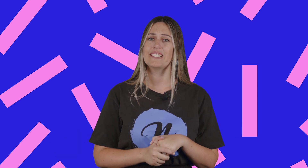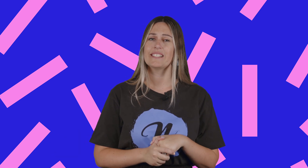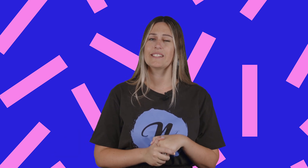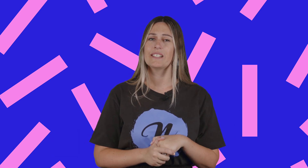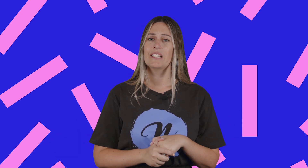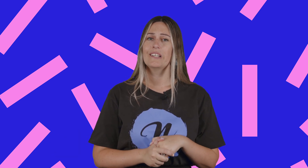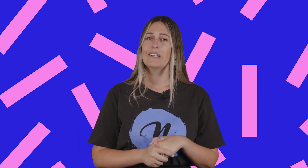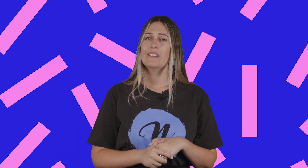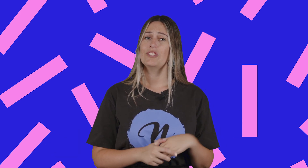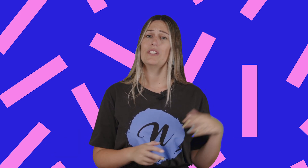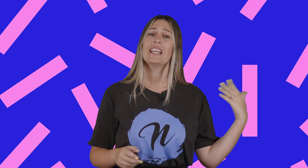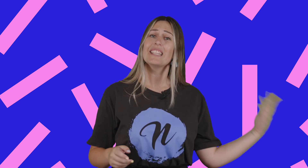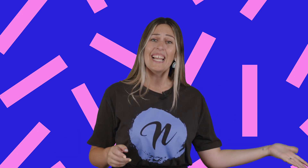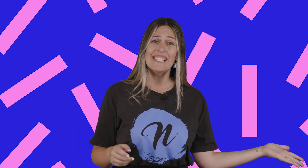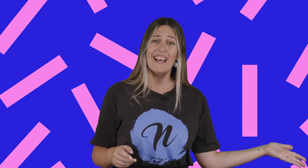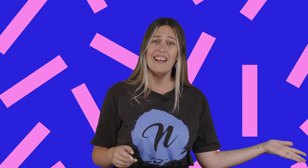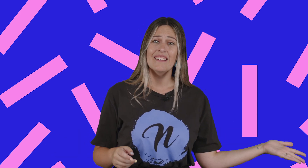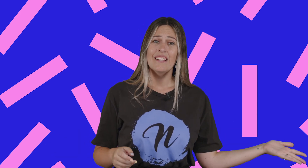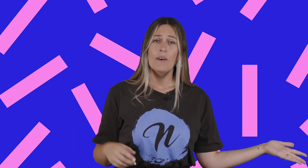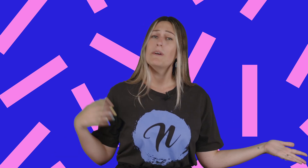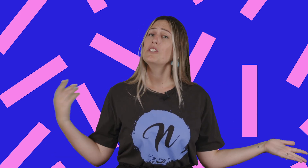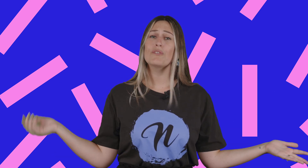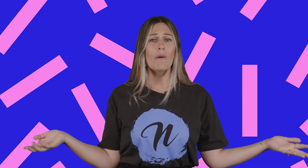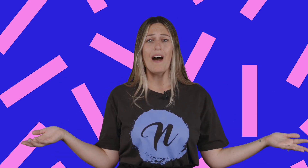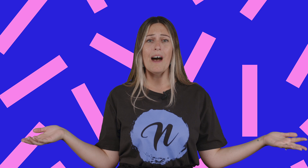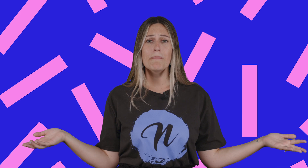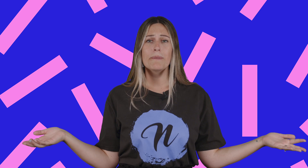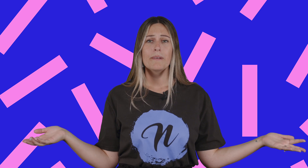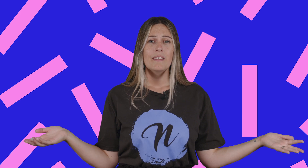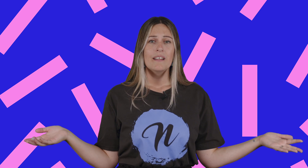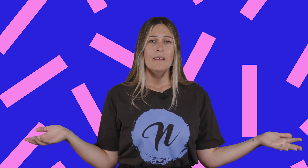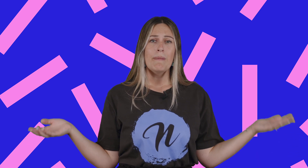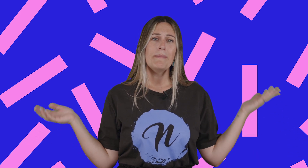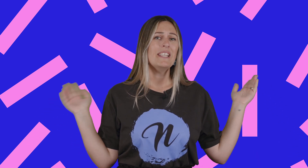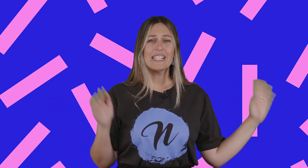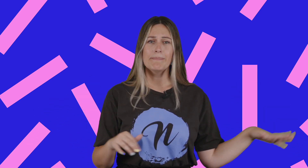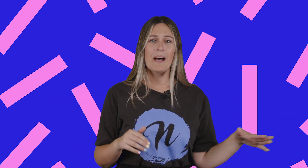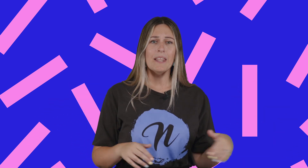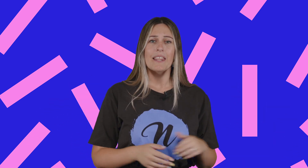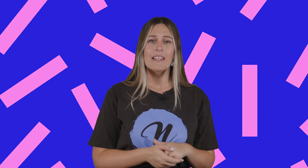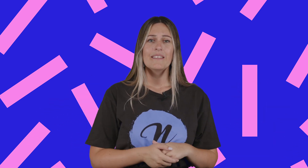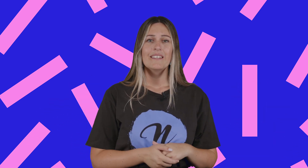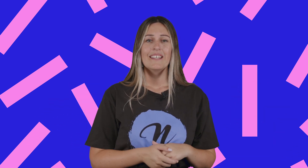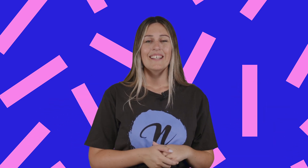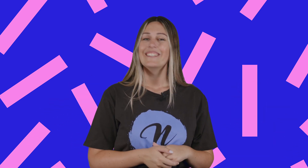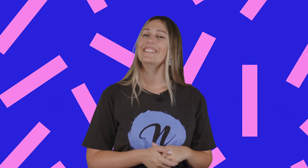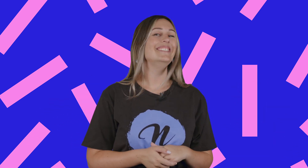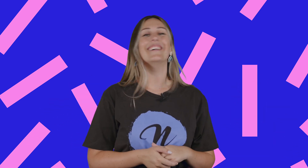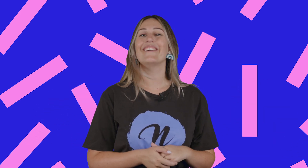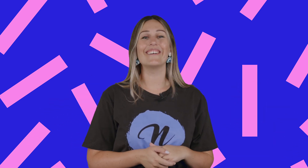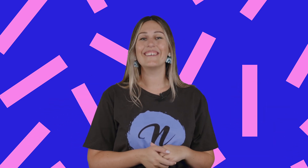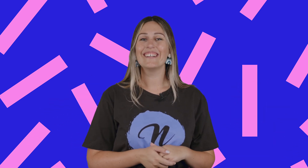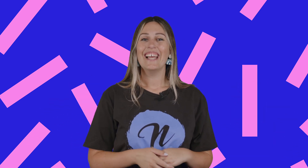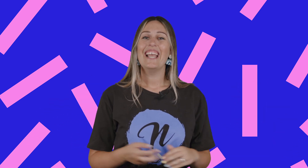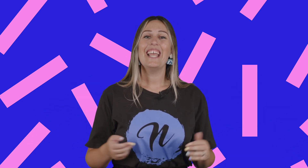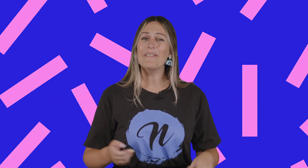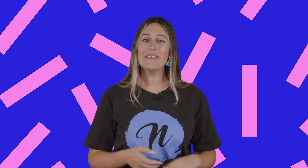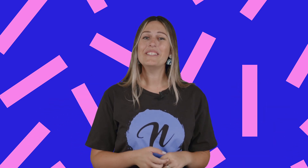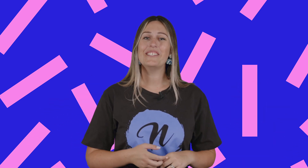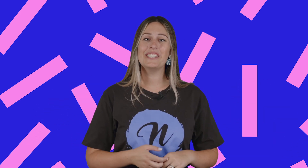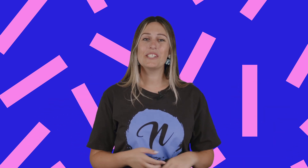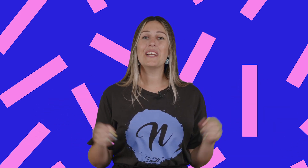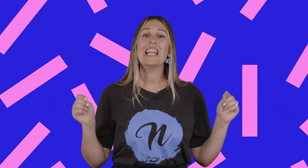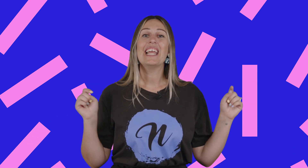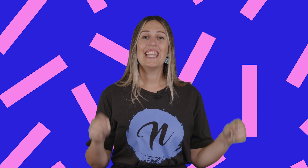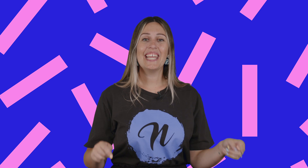about Jesus? Do you think later, when you grow up, maybe next month? No, he